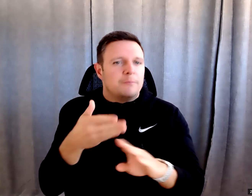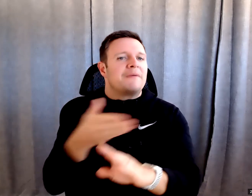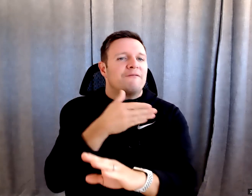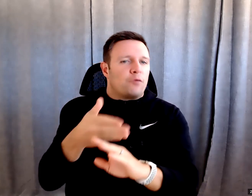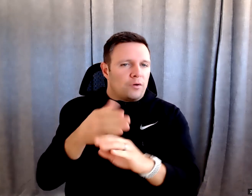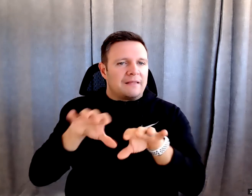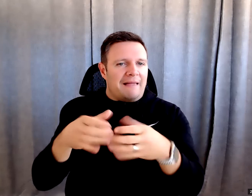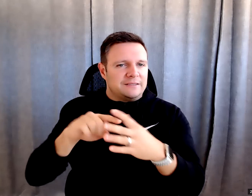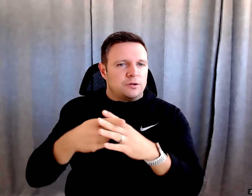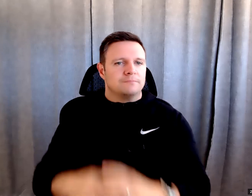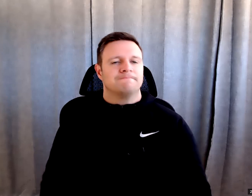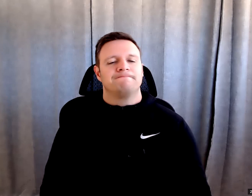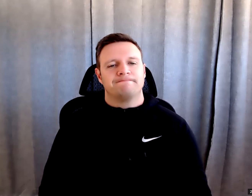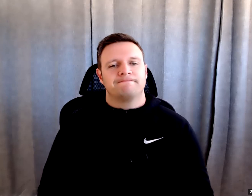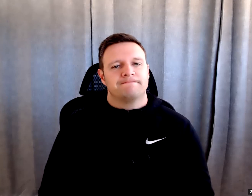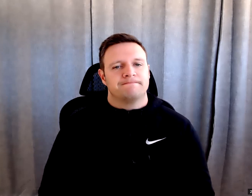put in